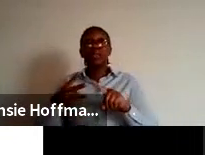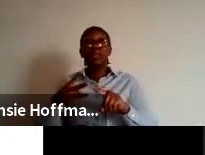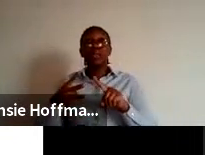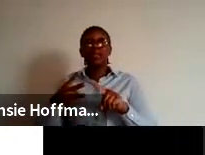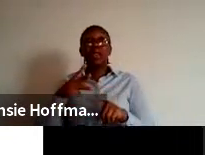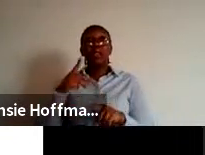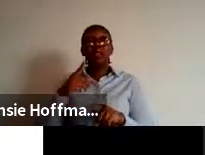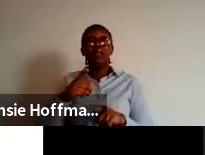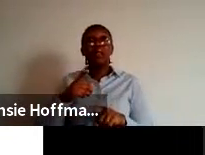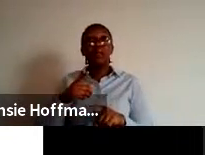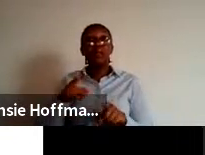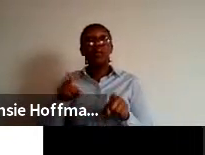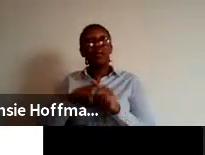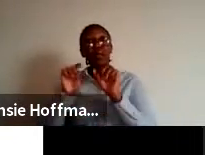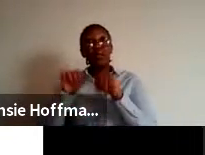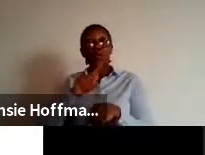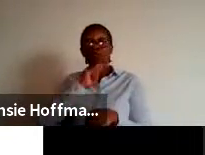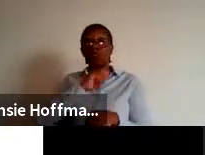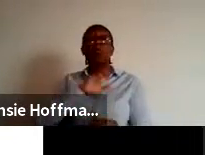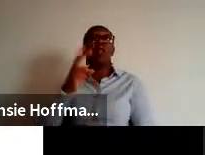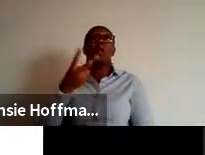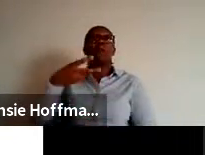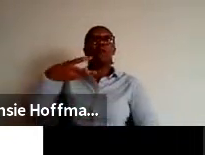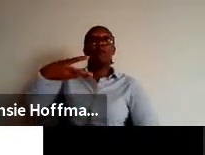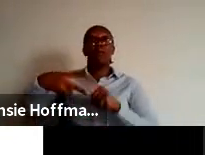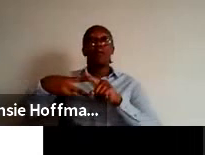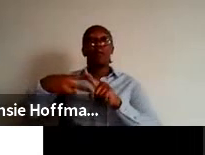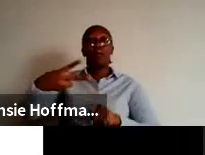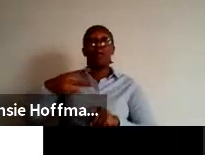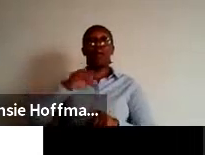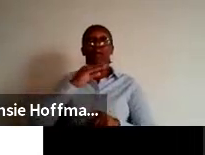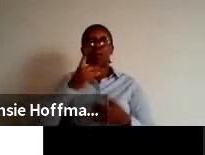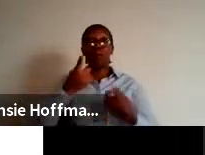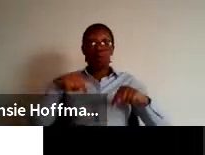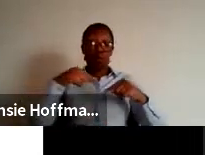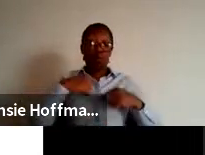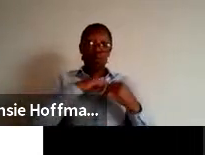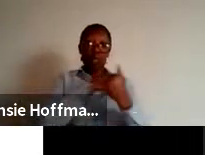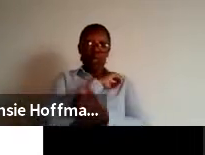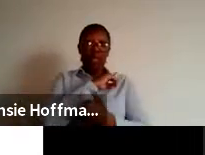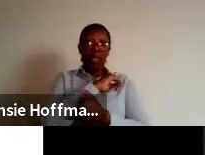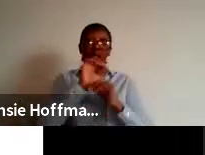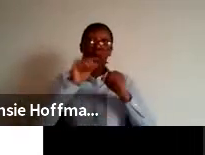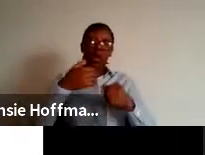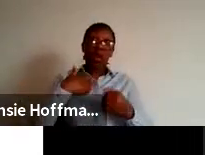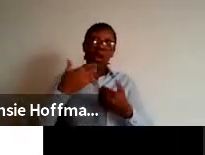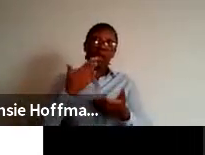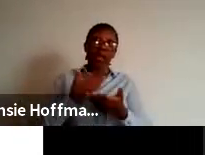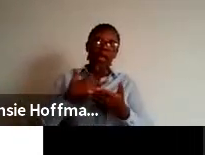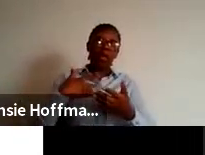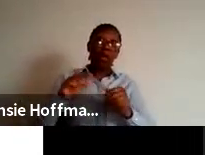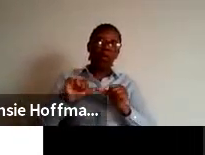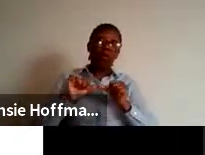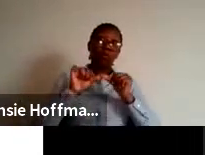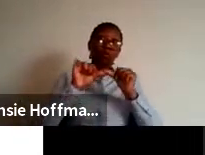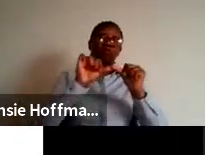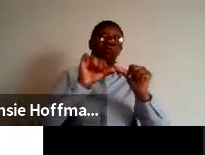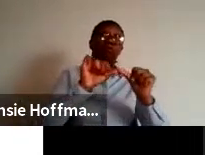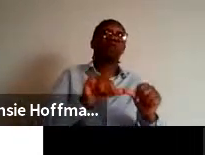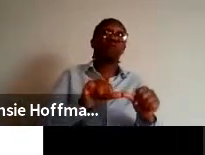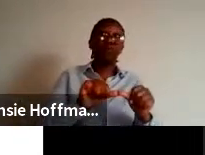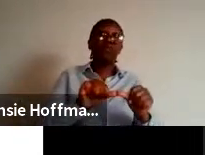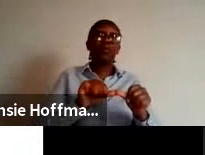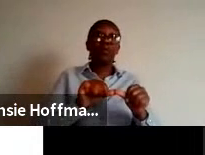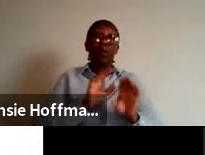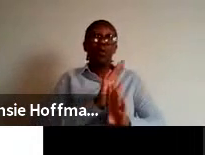because it is indeed about that. It is either we survive as a nation or illicit trade does. Illicit